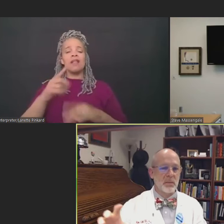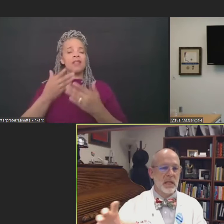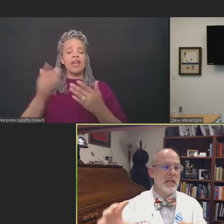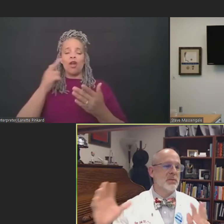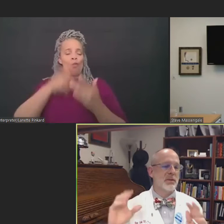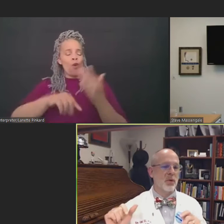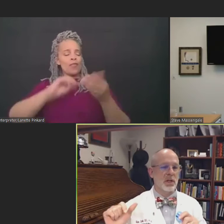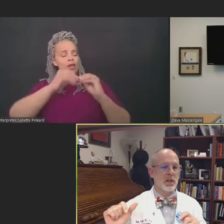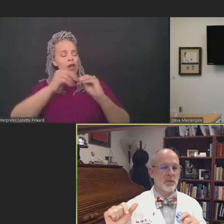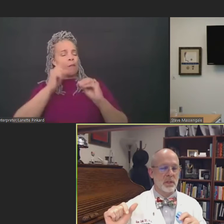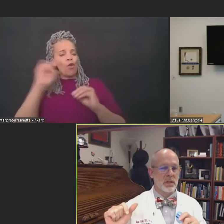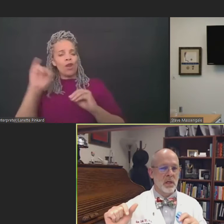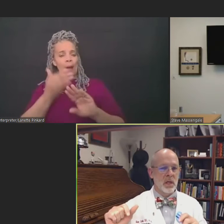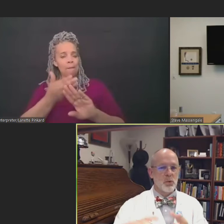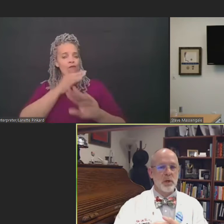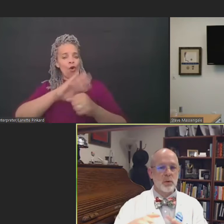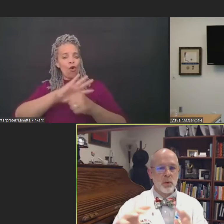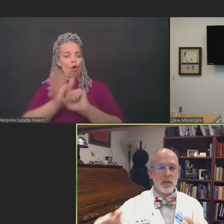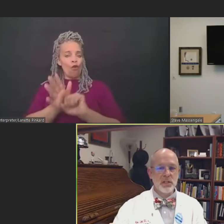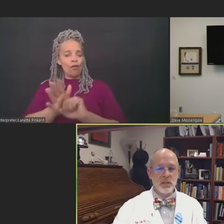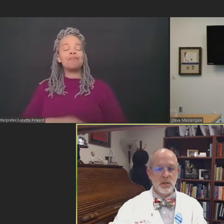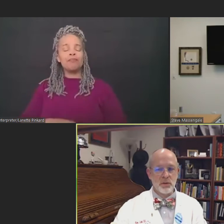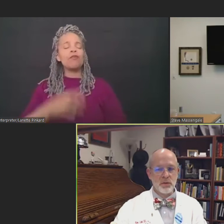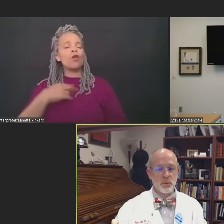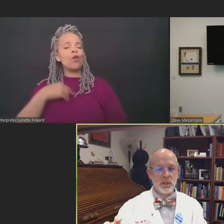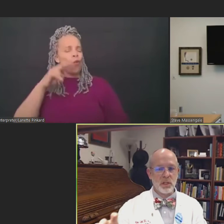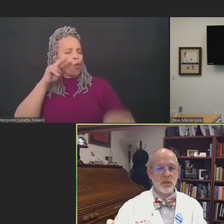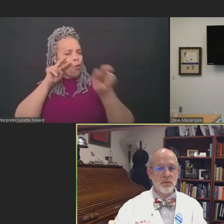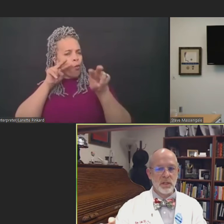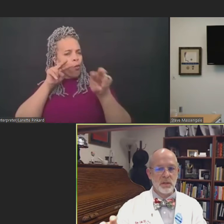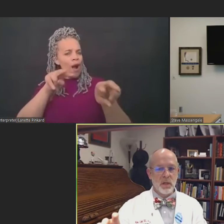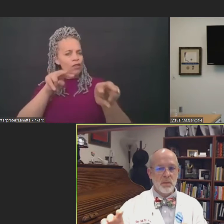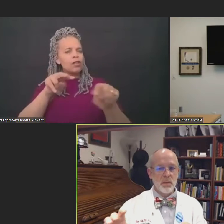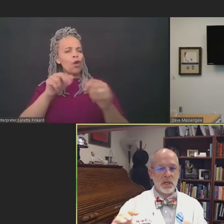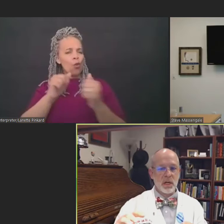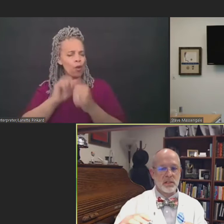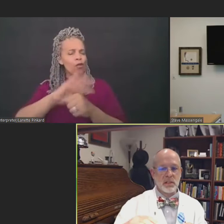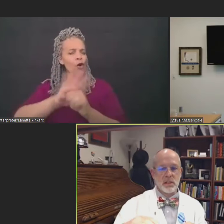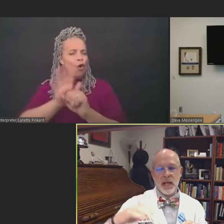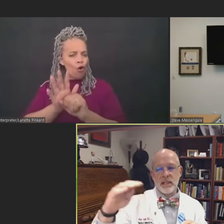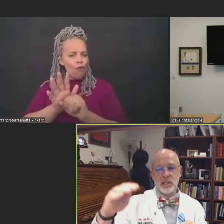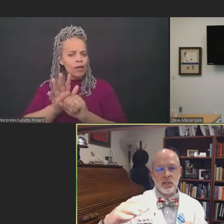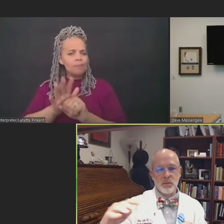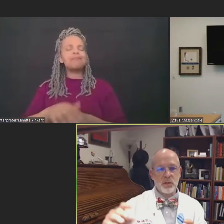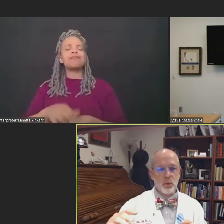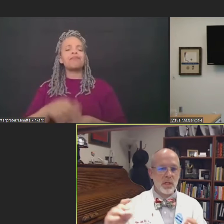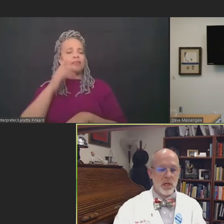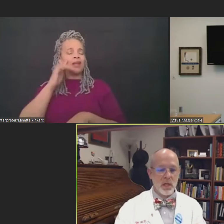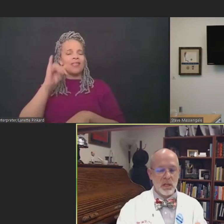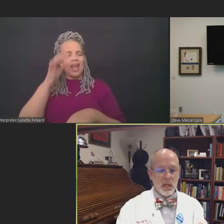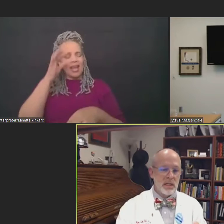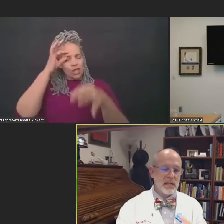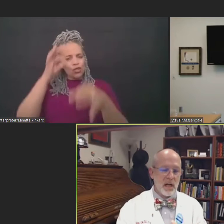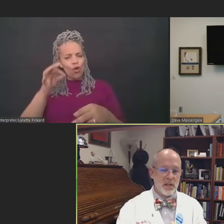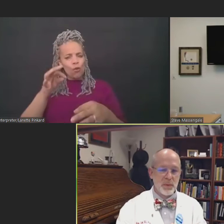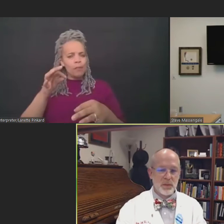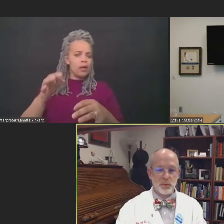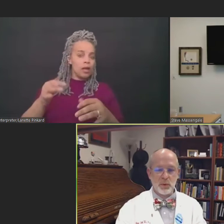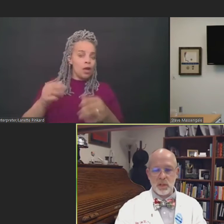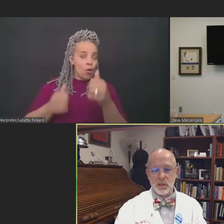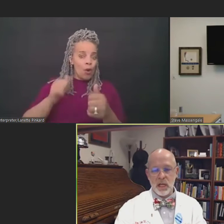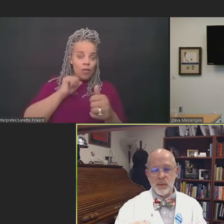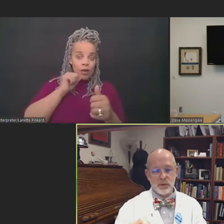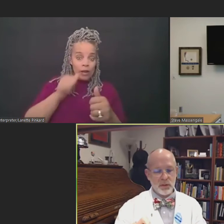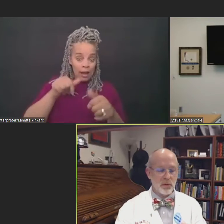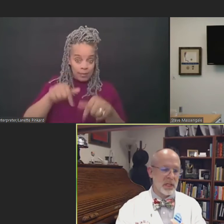like even before COVID. We were watching those with COVID because that determined whether or not these hospitals